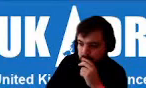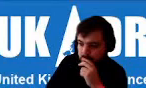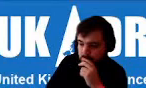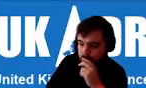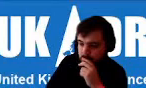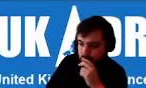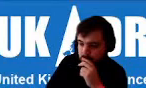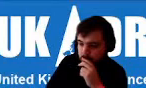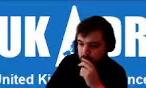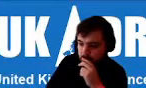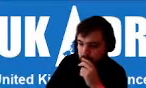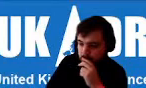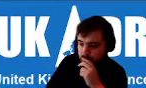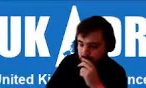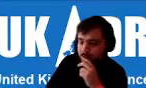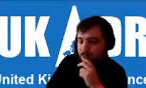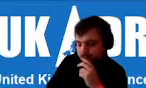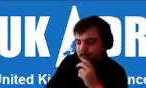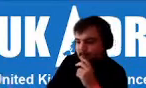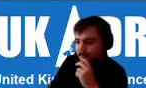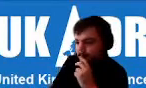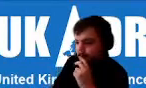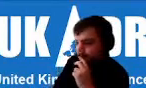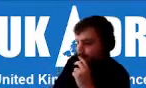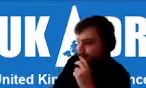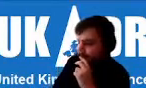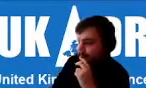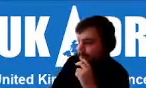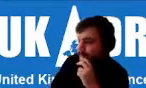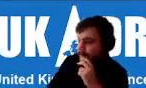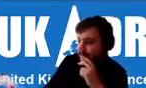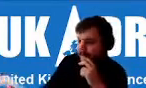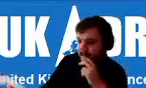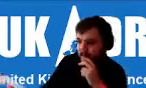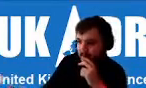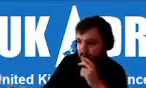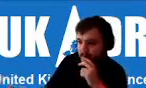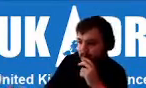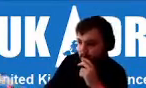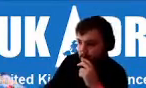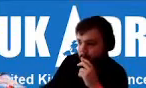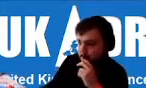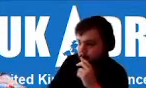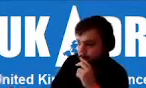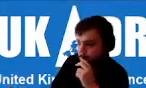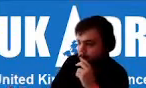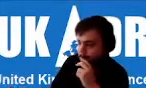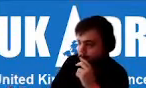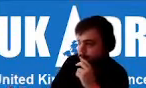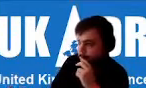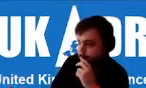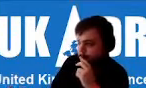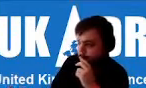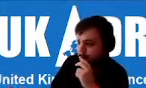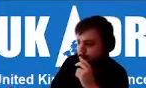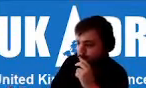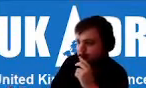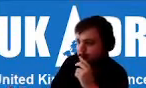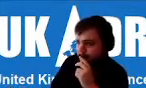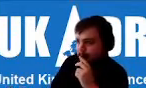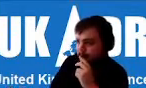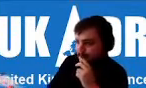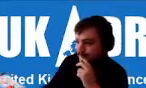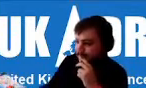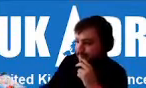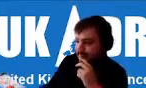it, if the electricity goes off, I fear that's it. Well, for the last hour or so, it's been fairly stable, although earlier this morning